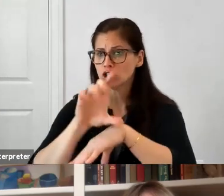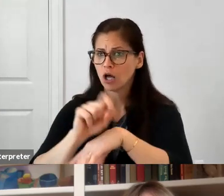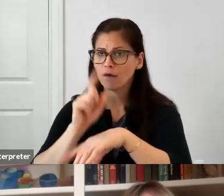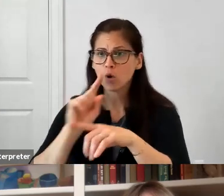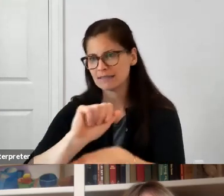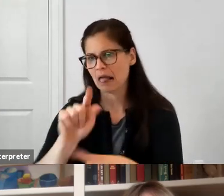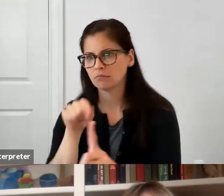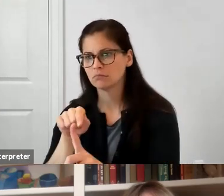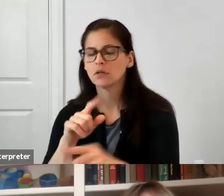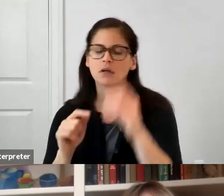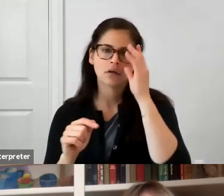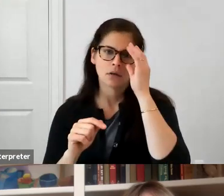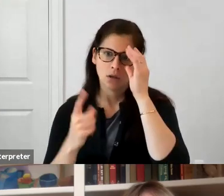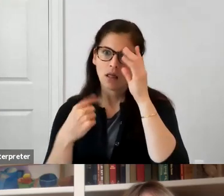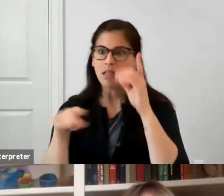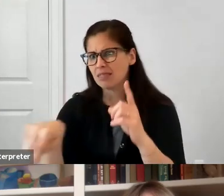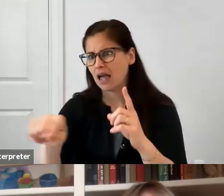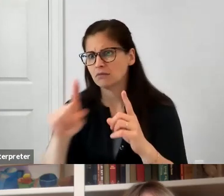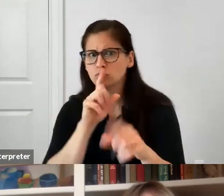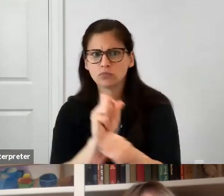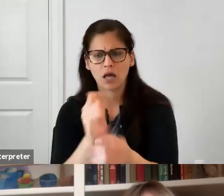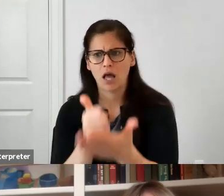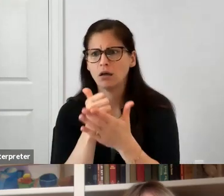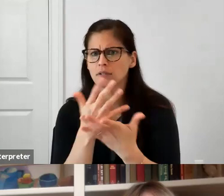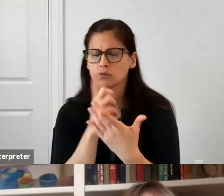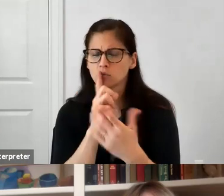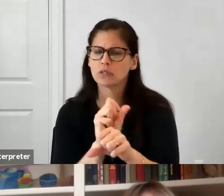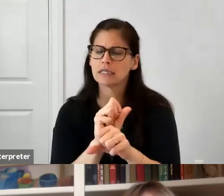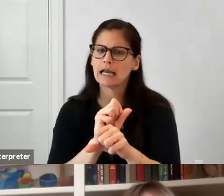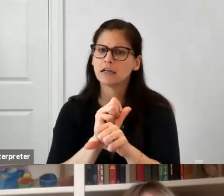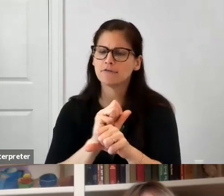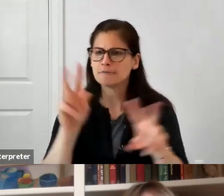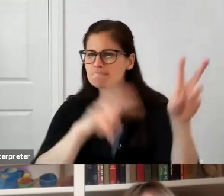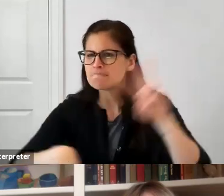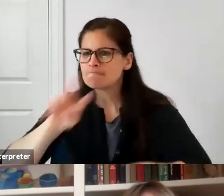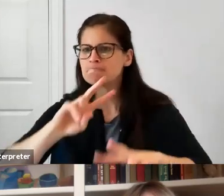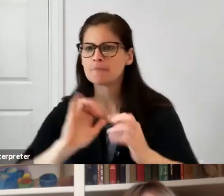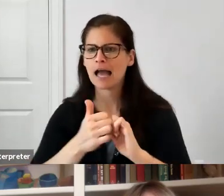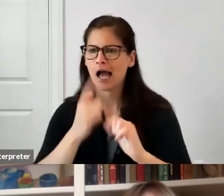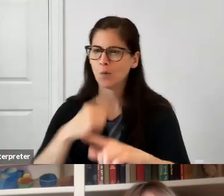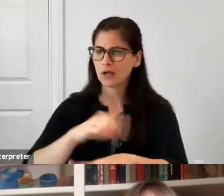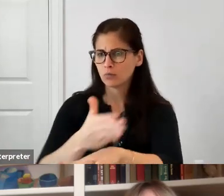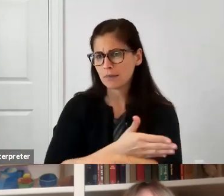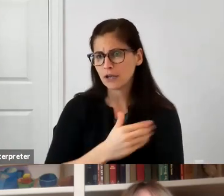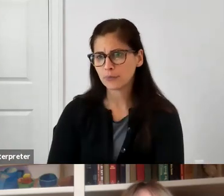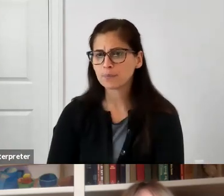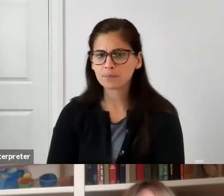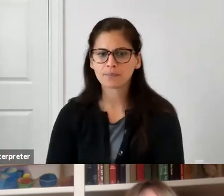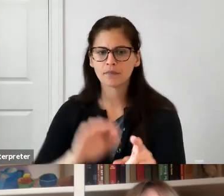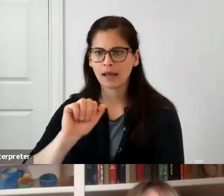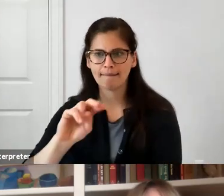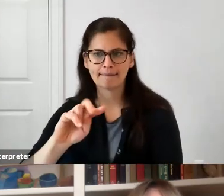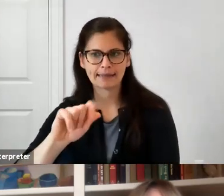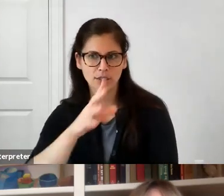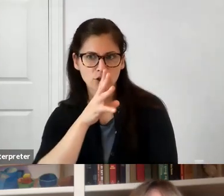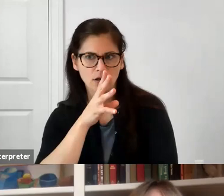So they've really been able to help us sort of take a look within ourselves to see how we can do better. Charles, one of the things I